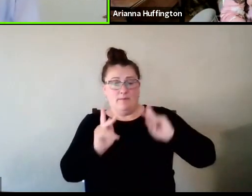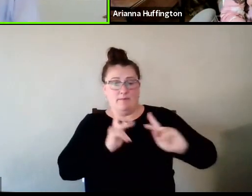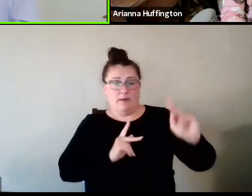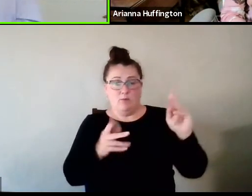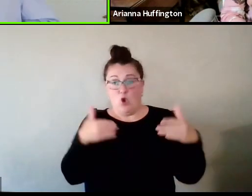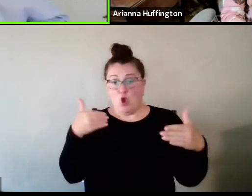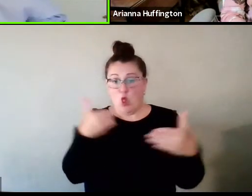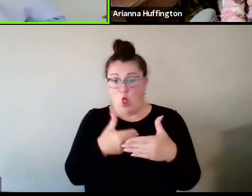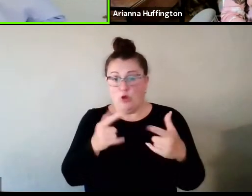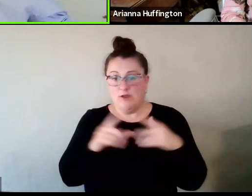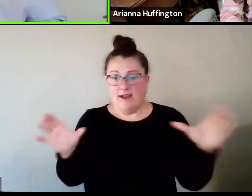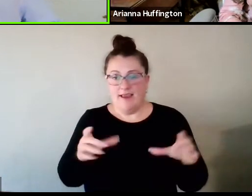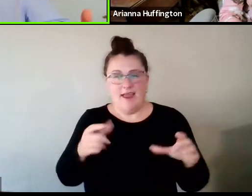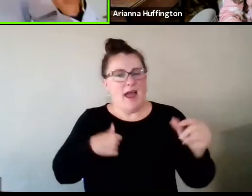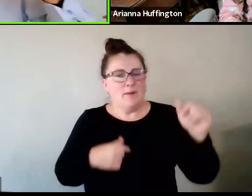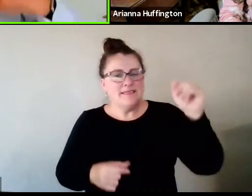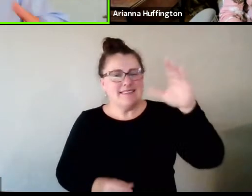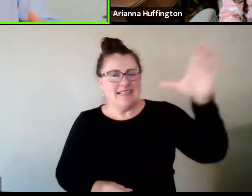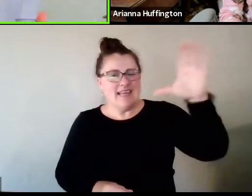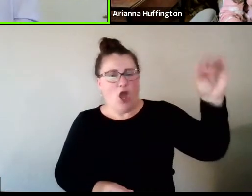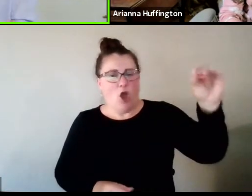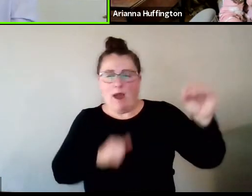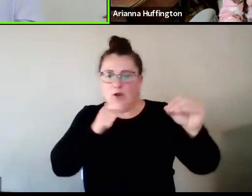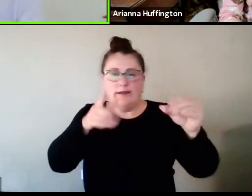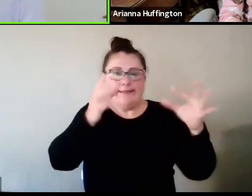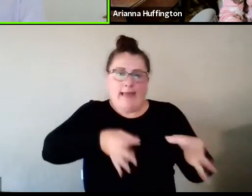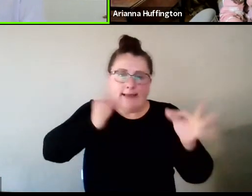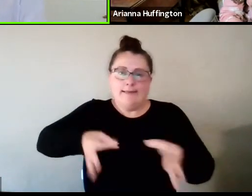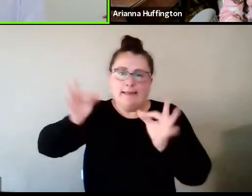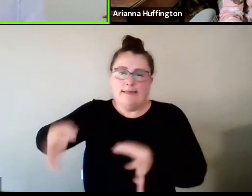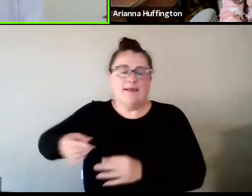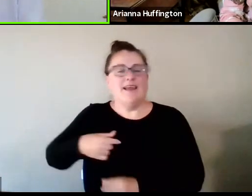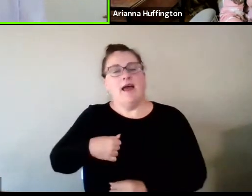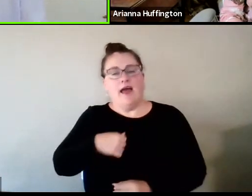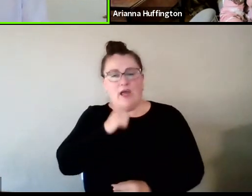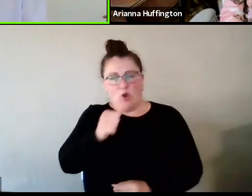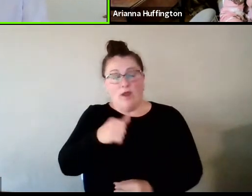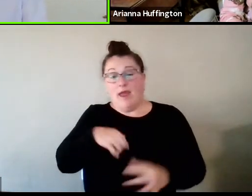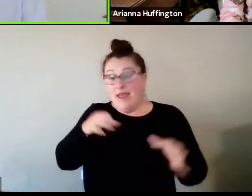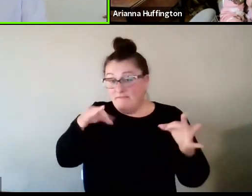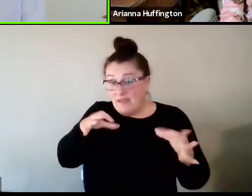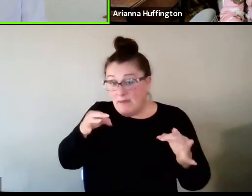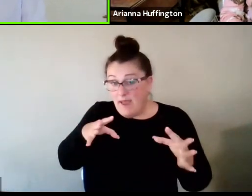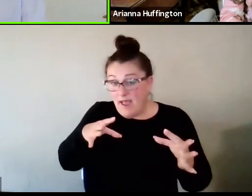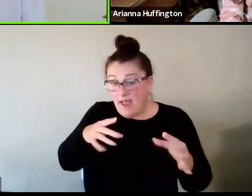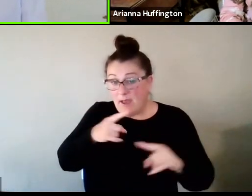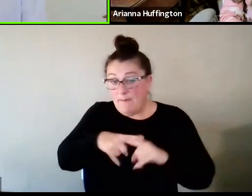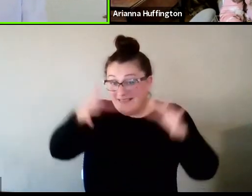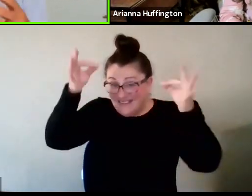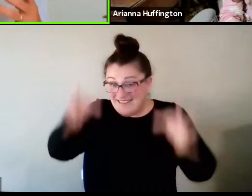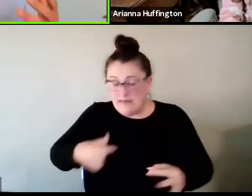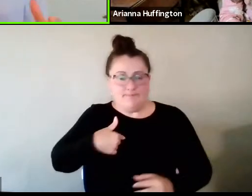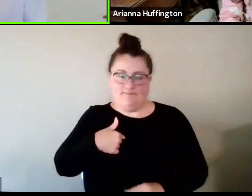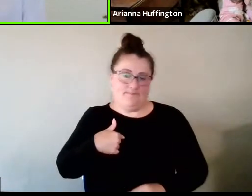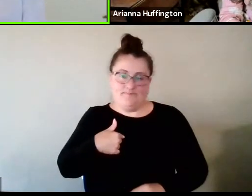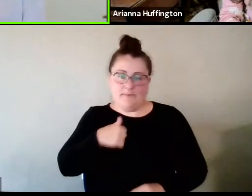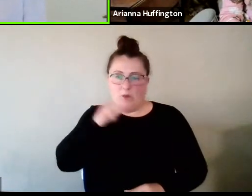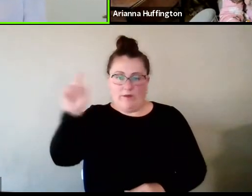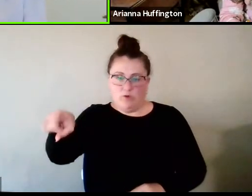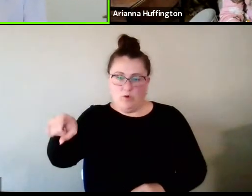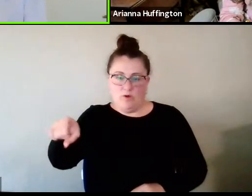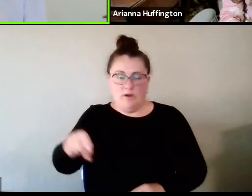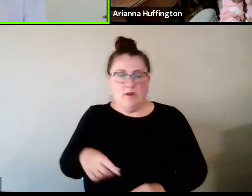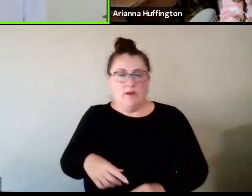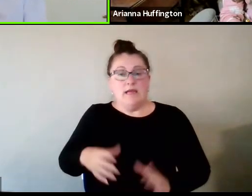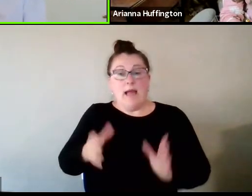As the CEO, I don't need to make all of these decisions. I can provide input, but I don't need to be making the decision. It's about